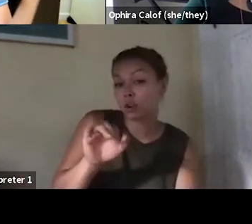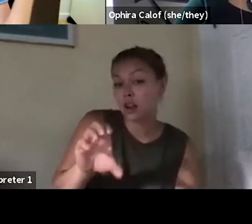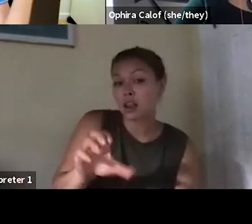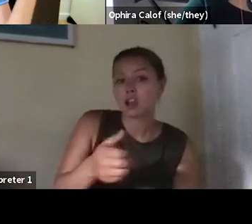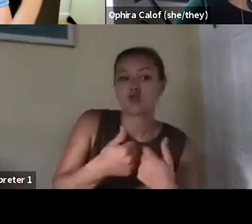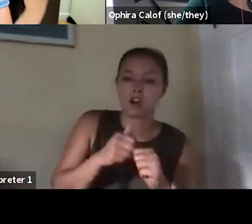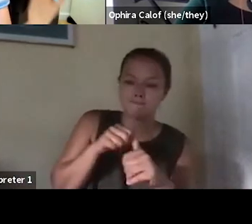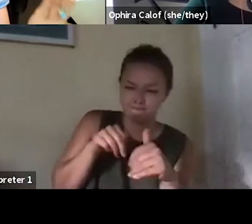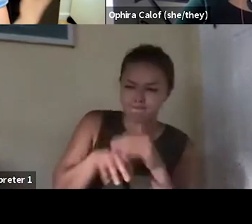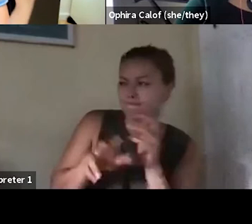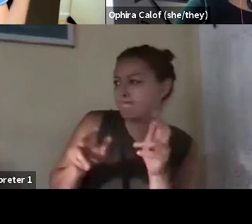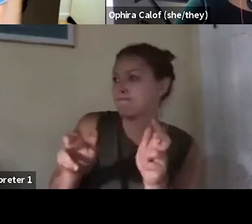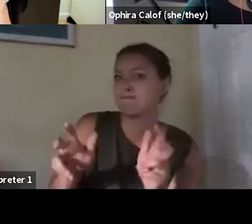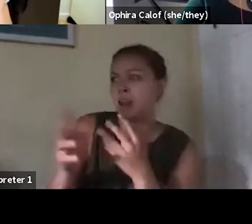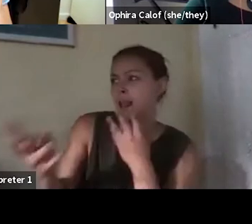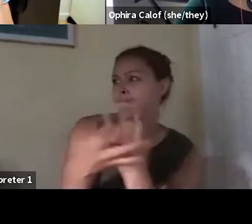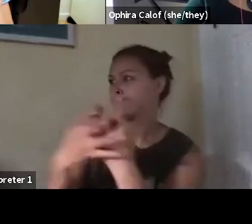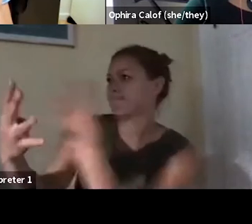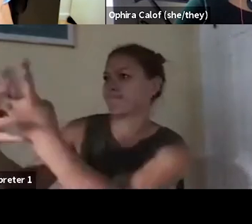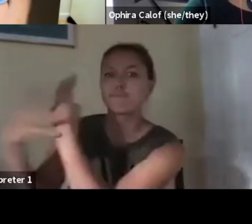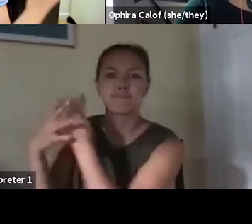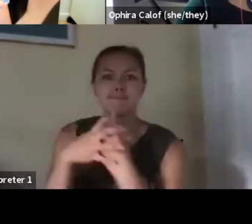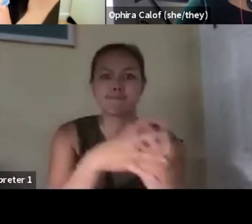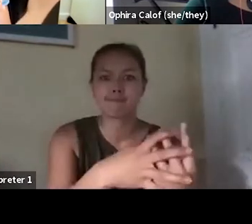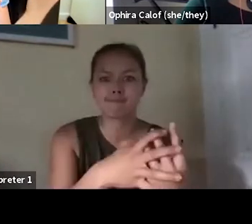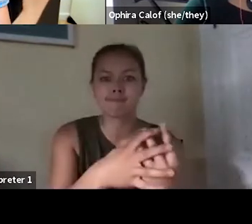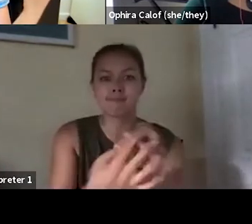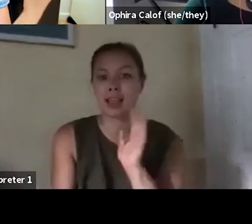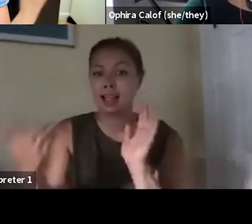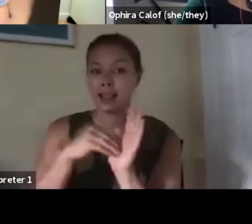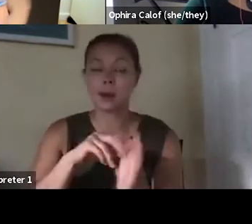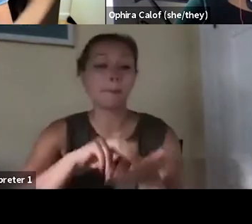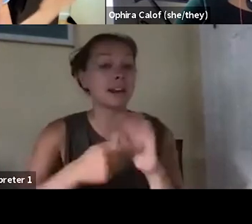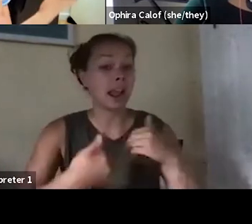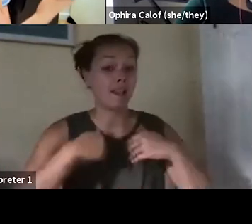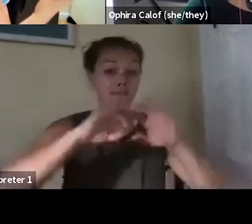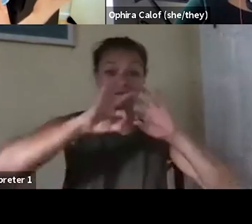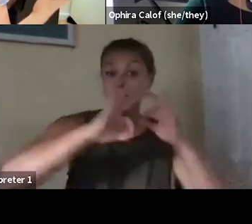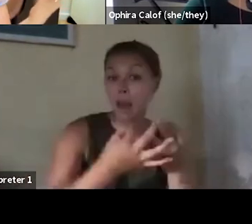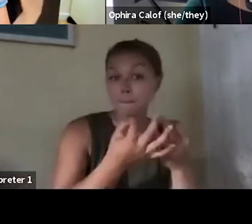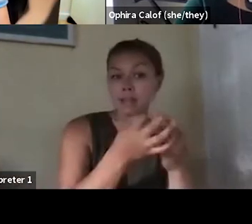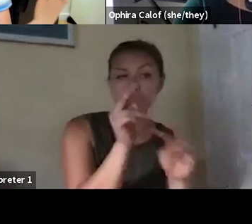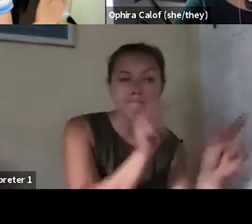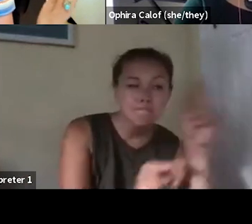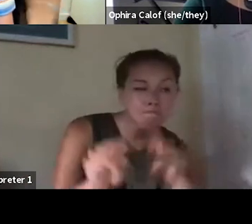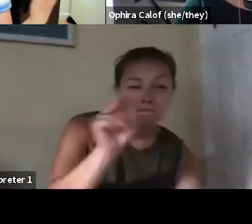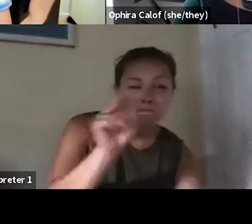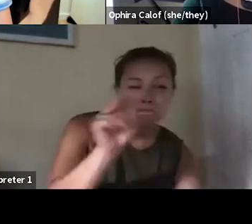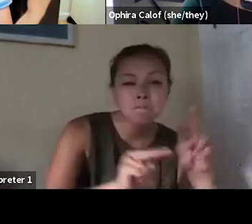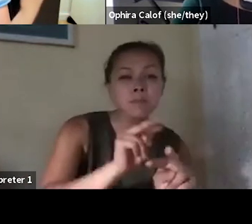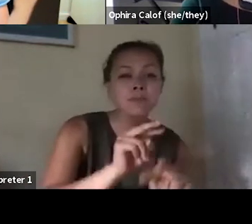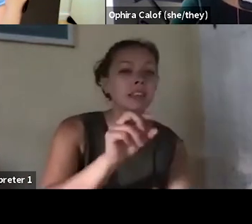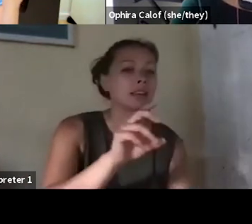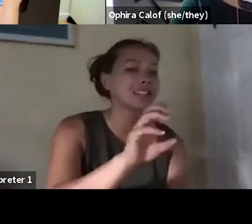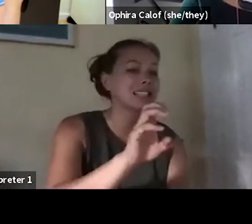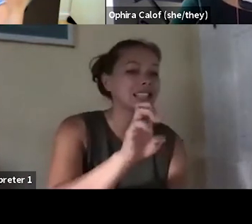the prince, the knight, and Nia. And Grunt is also there. We meet Grunt because he's stayed all this time with them. And now he's older, but he's